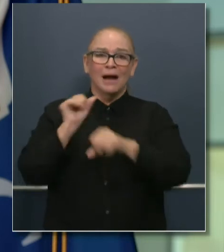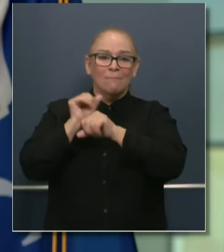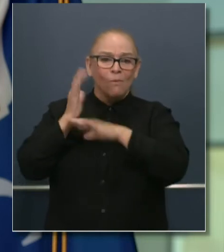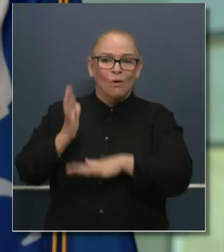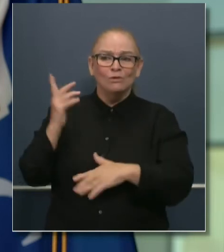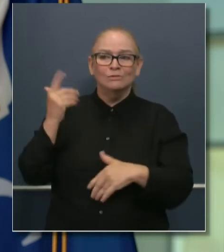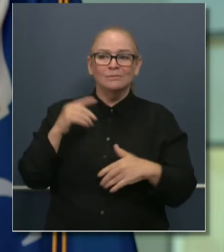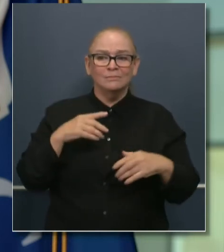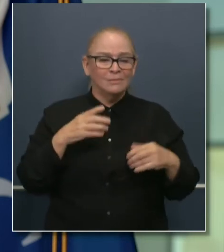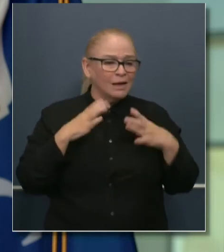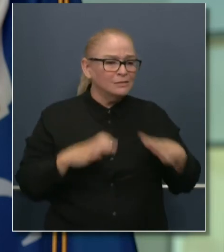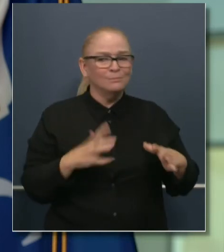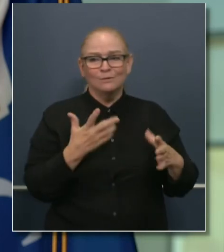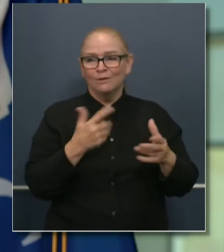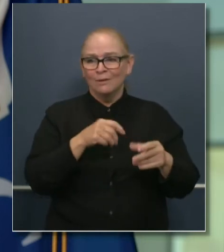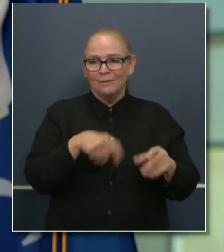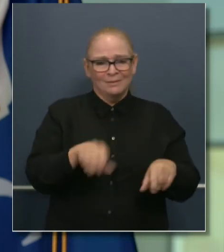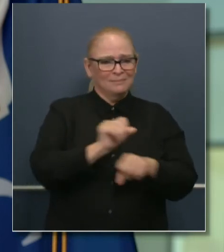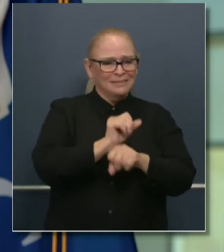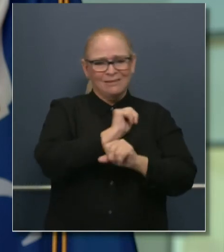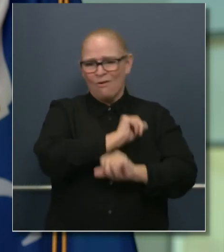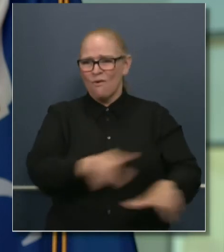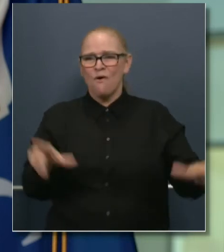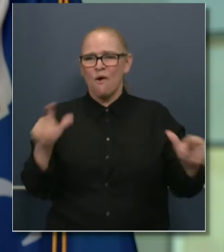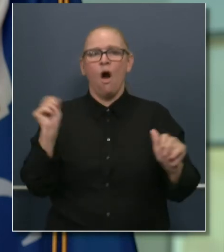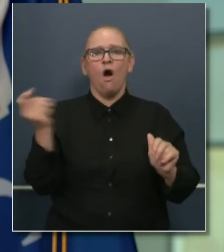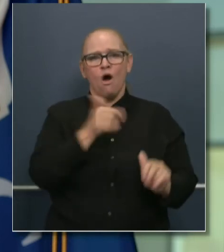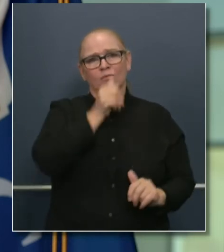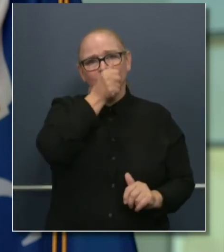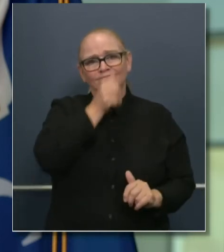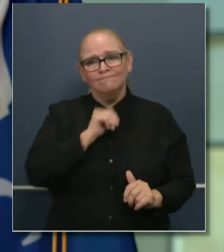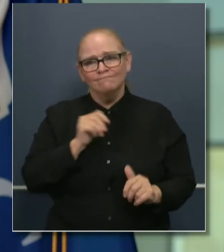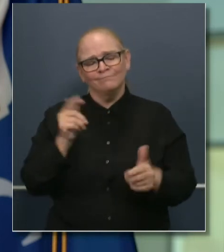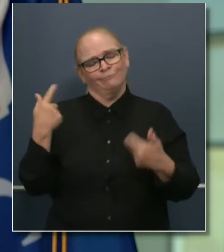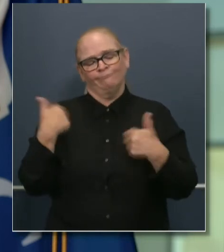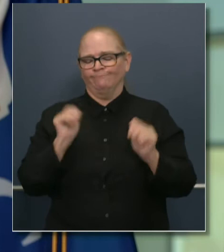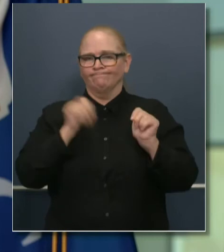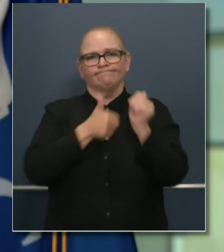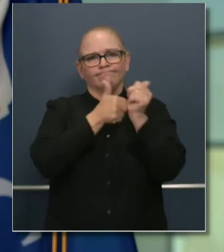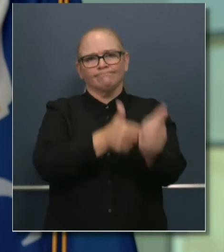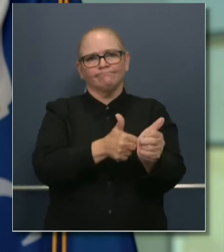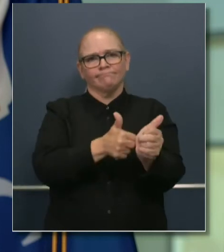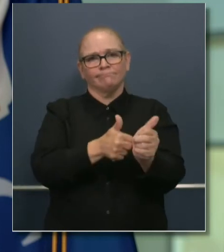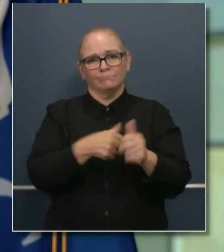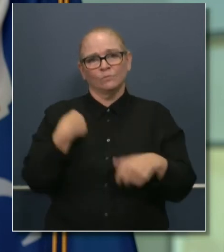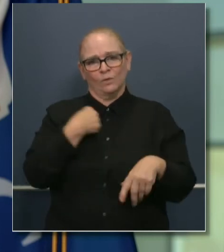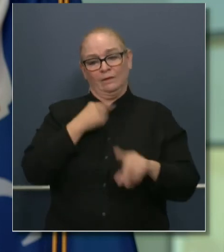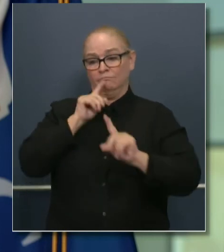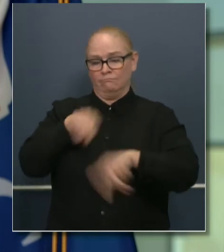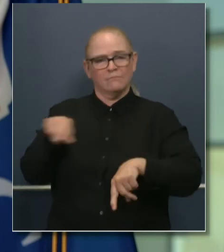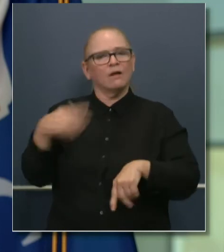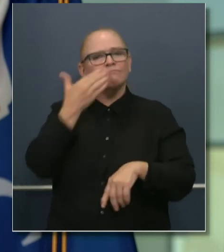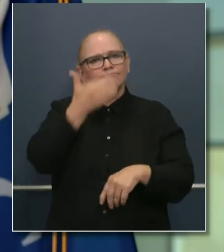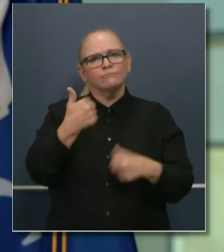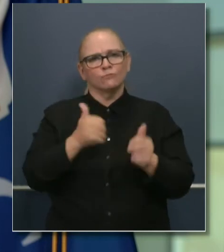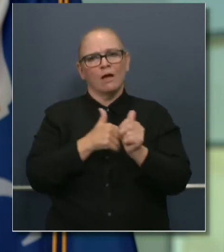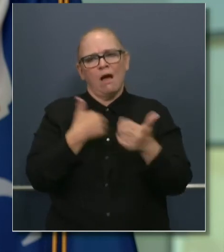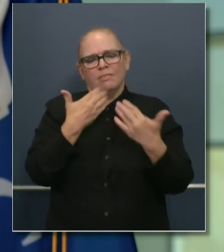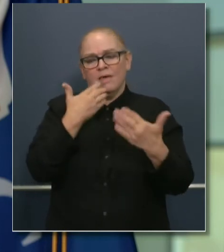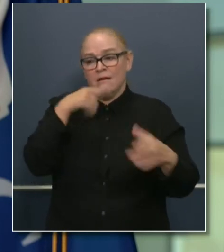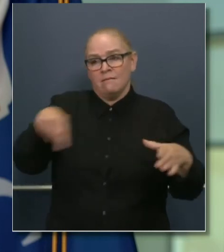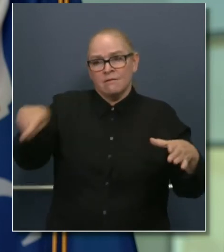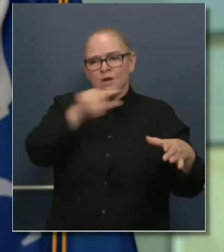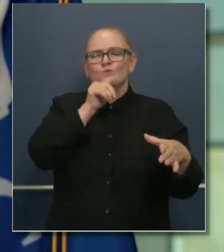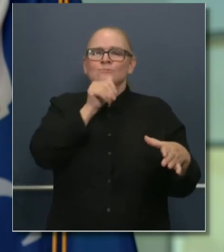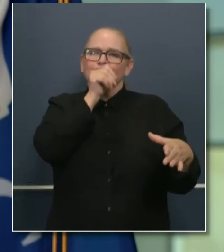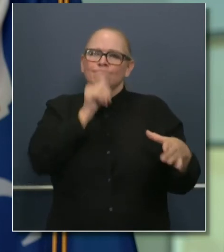employees, and it's example in all the outreach that's been done and the incredible compliance that we've seen. We haven't seen